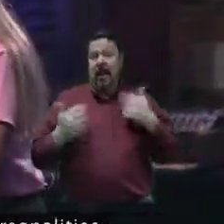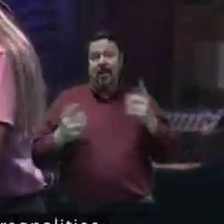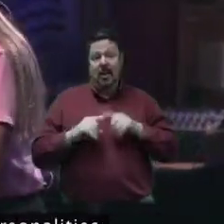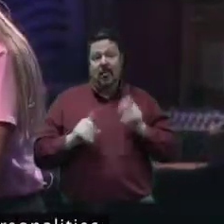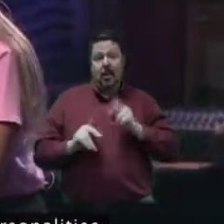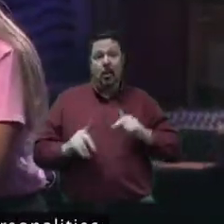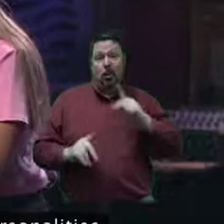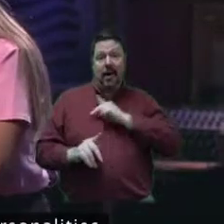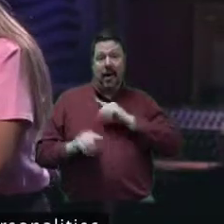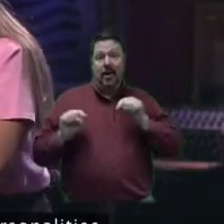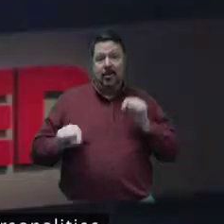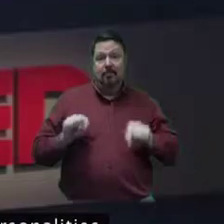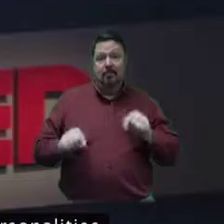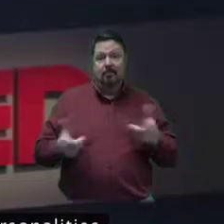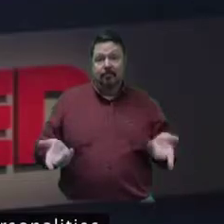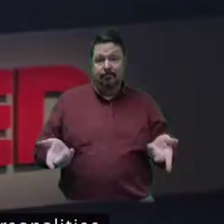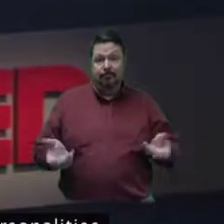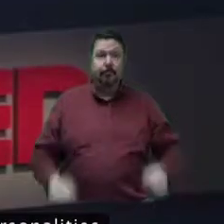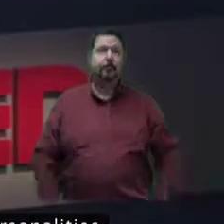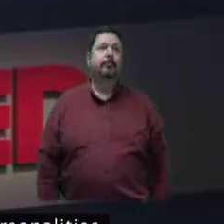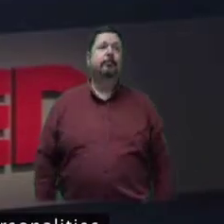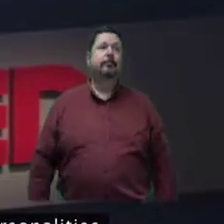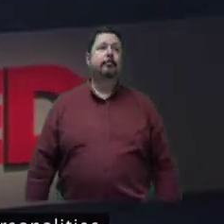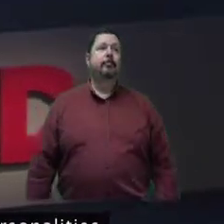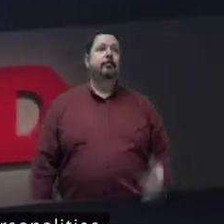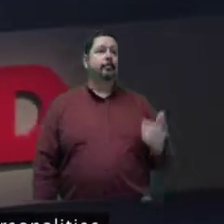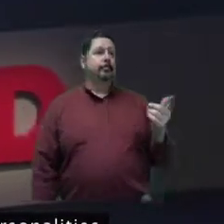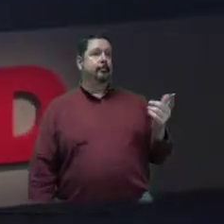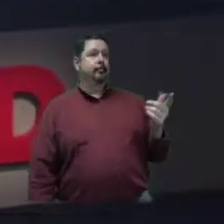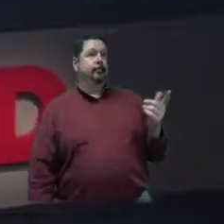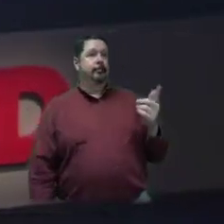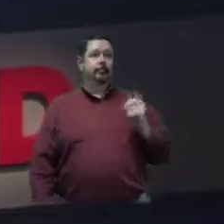very different personalities.